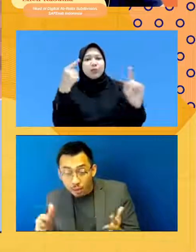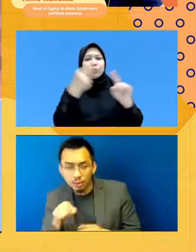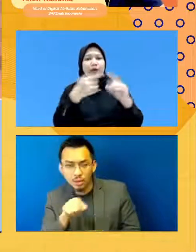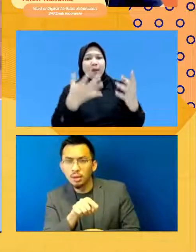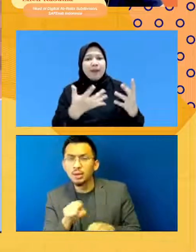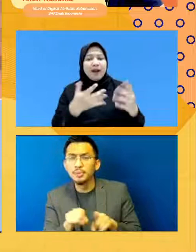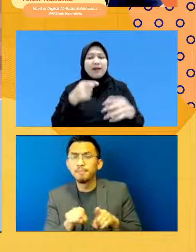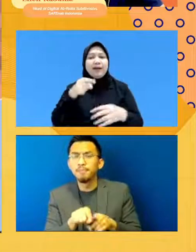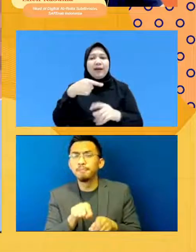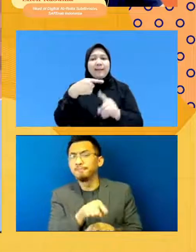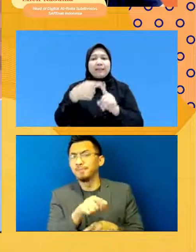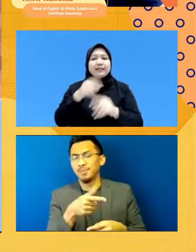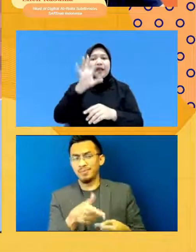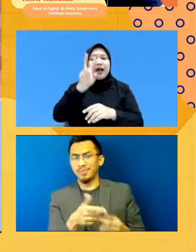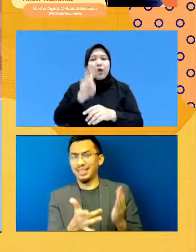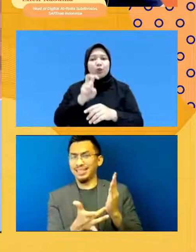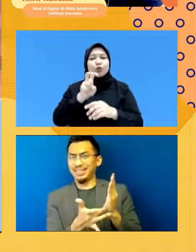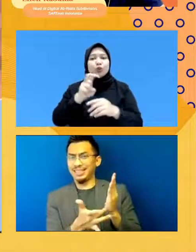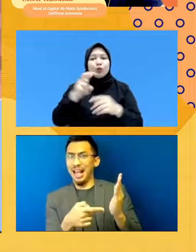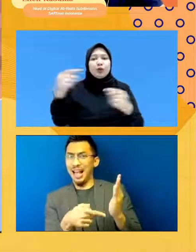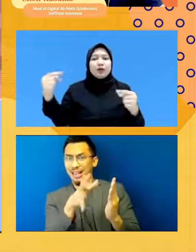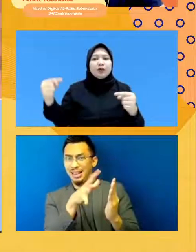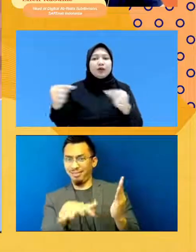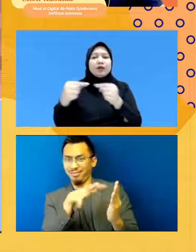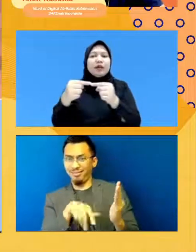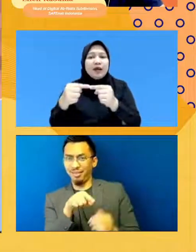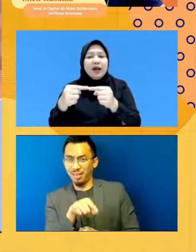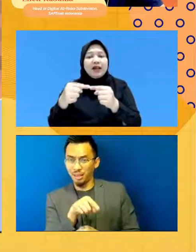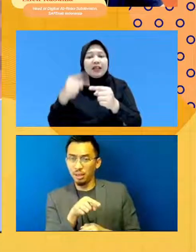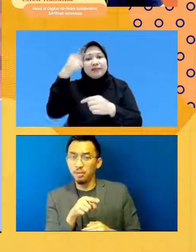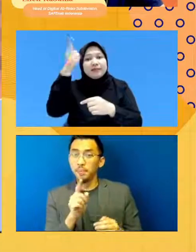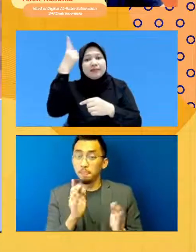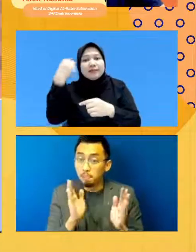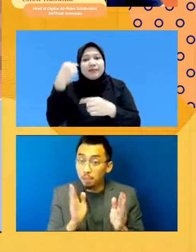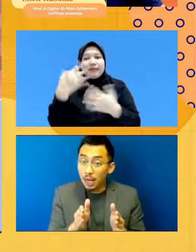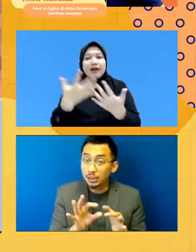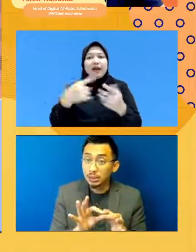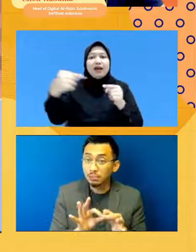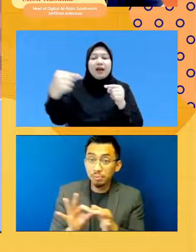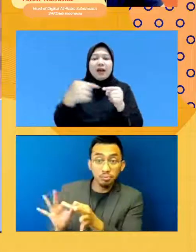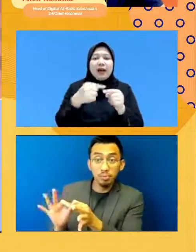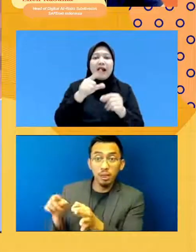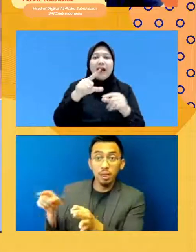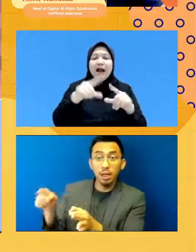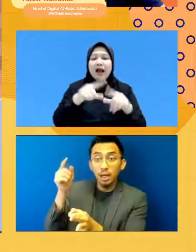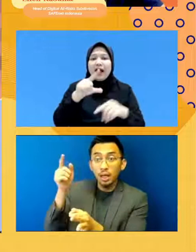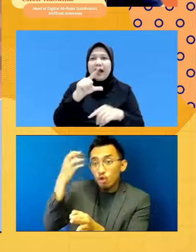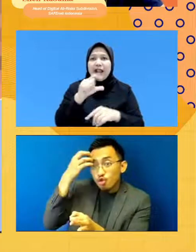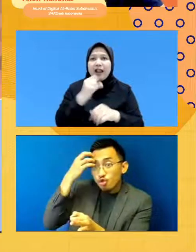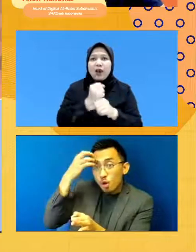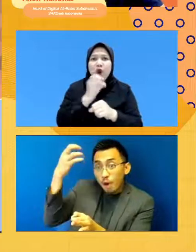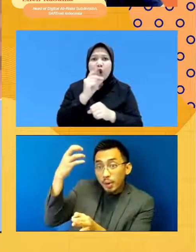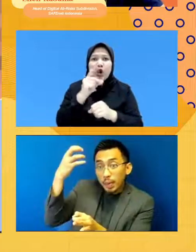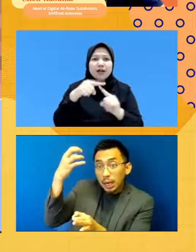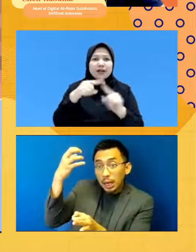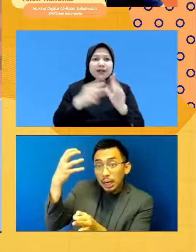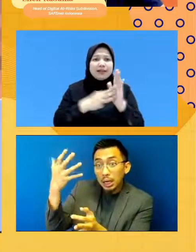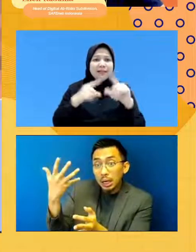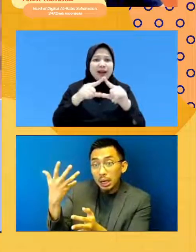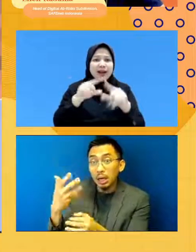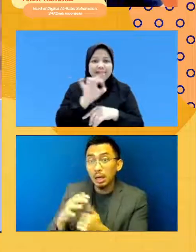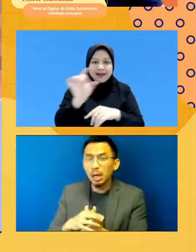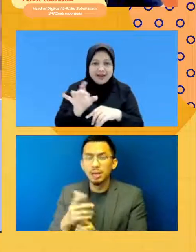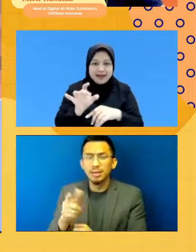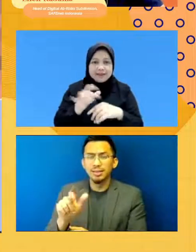internet service providers, how we need to engage the government, how algorithm works, etc. And then we also need not only understand